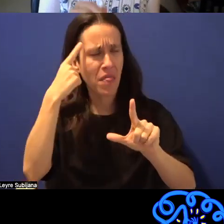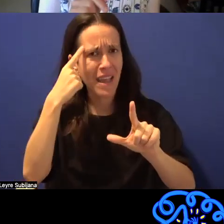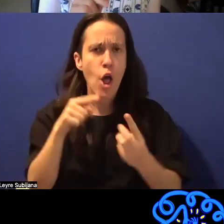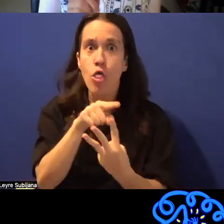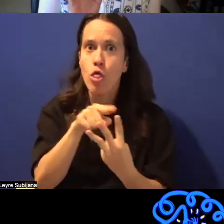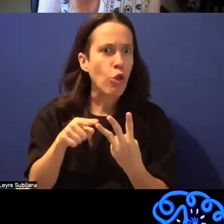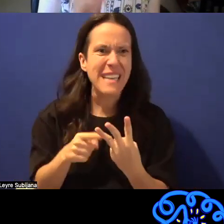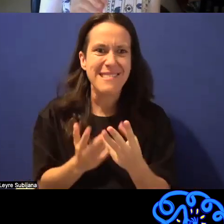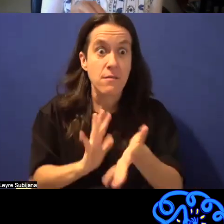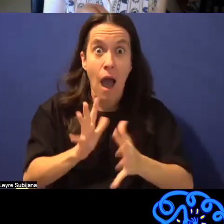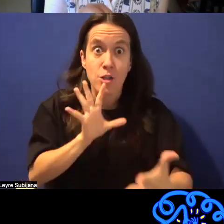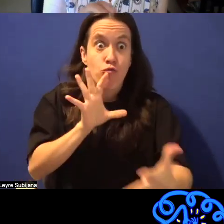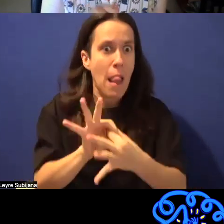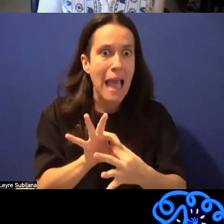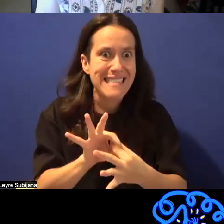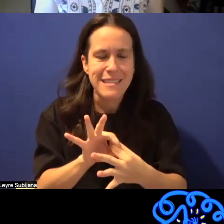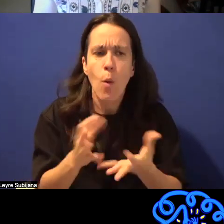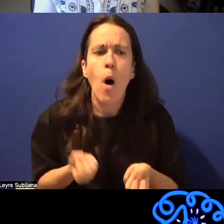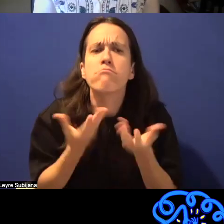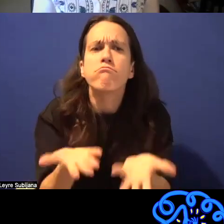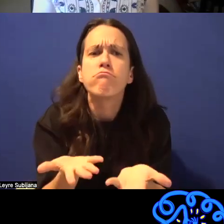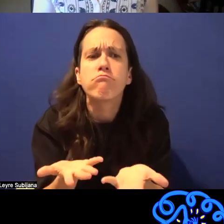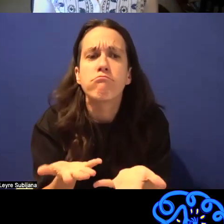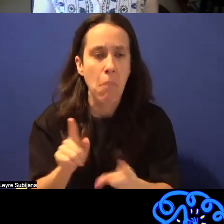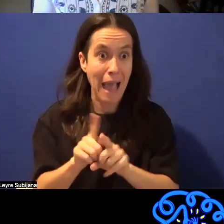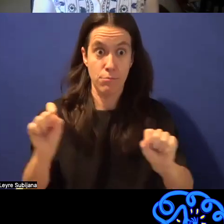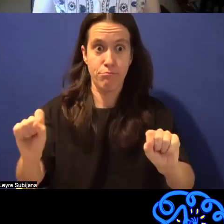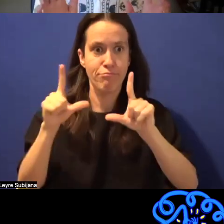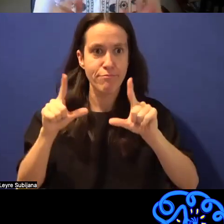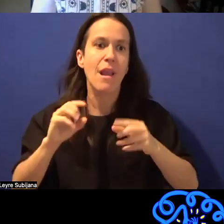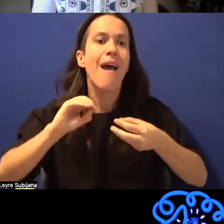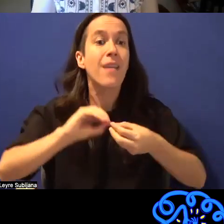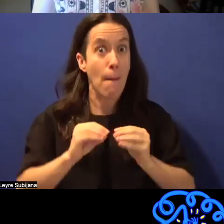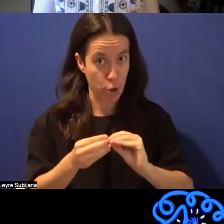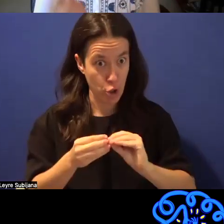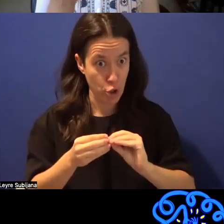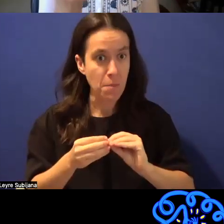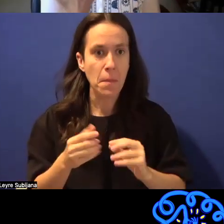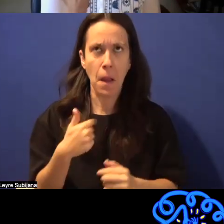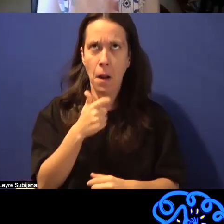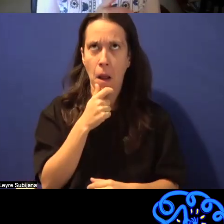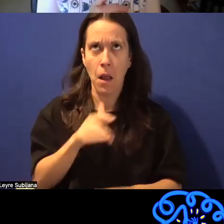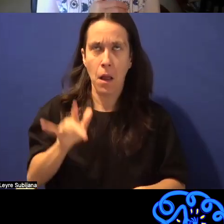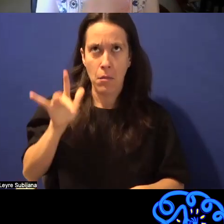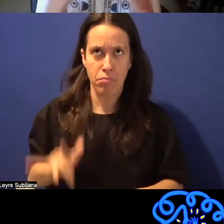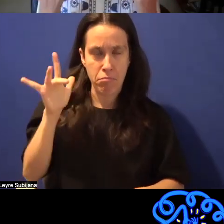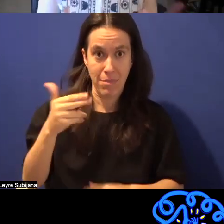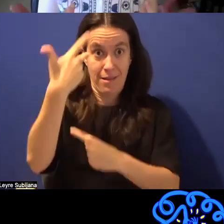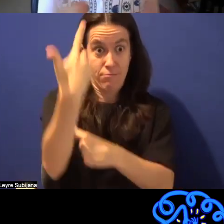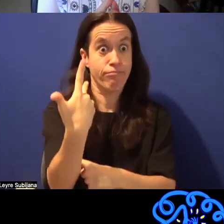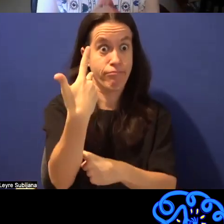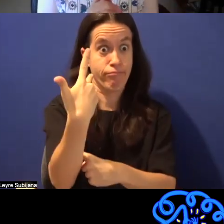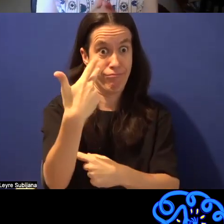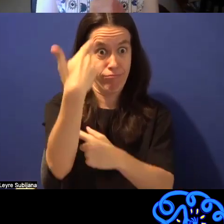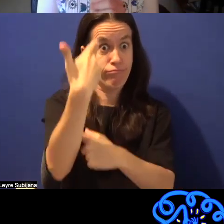see the Q numbers, and then they would release the keyboard to start the camera. They would sign